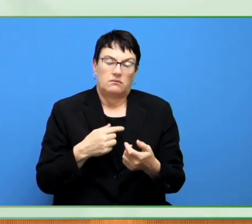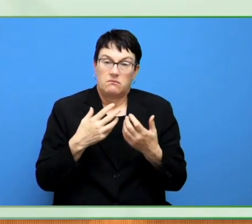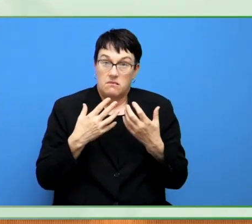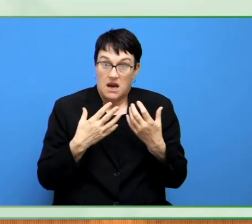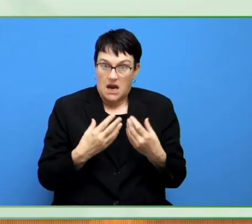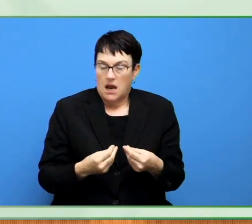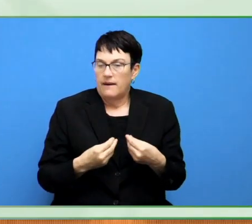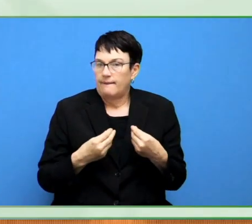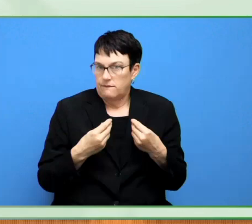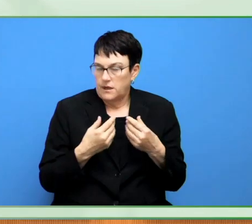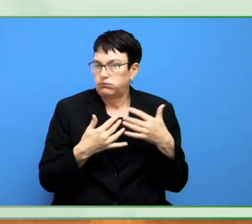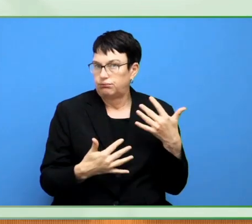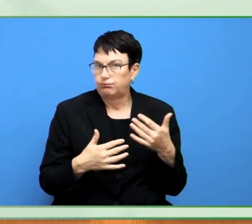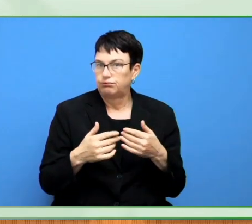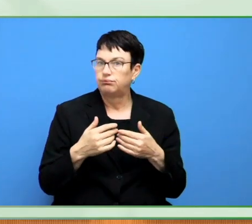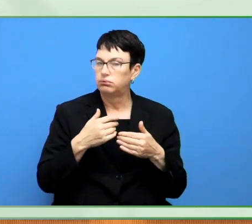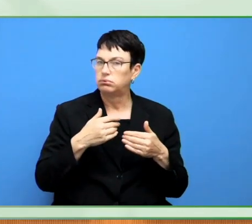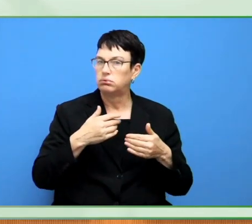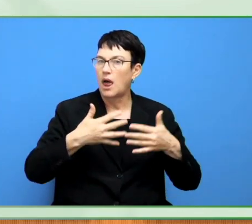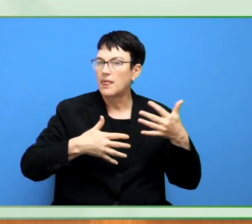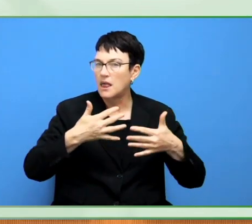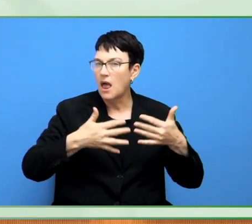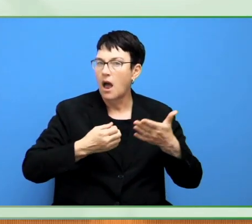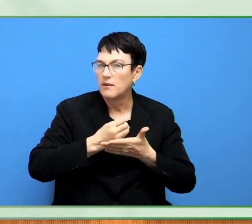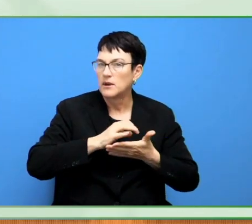and testing specifications from ITU.